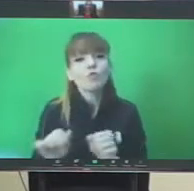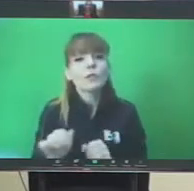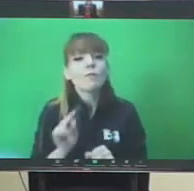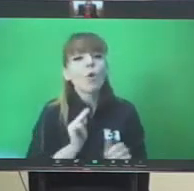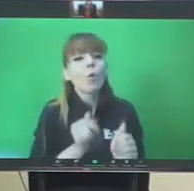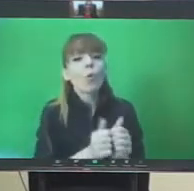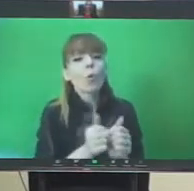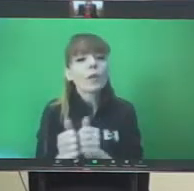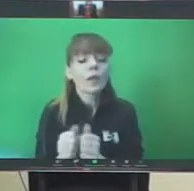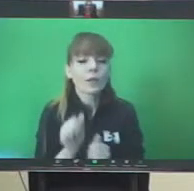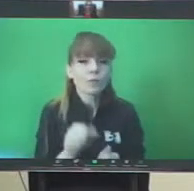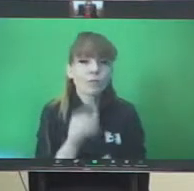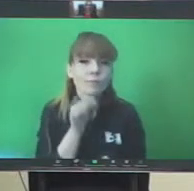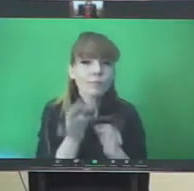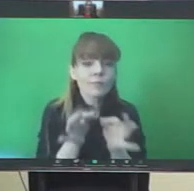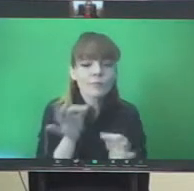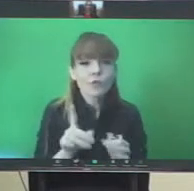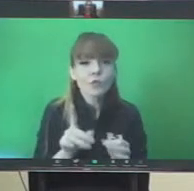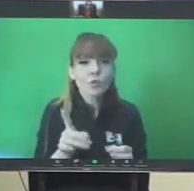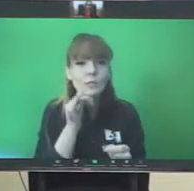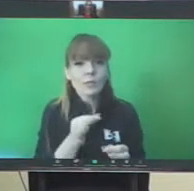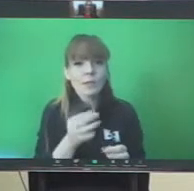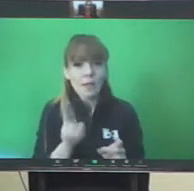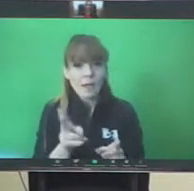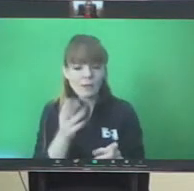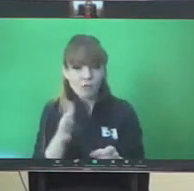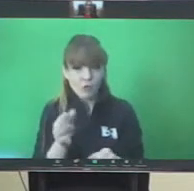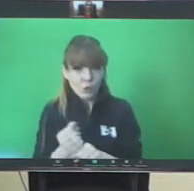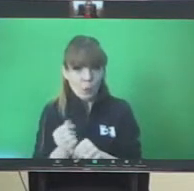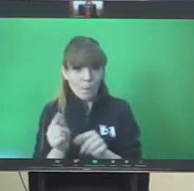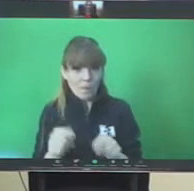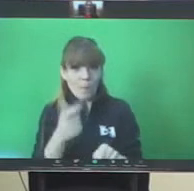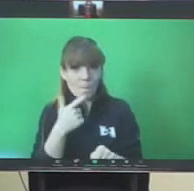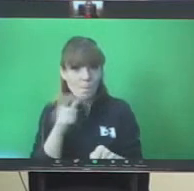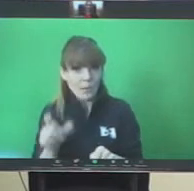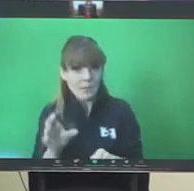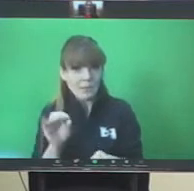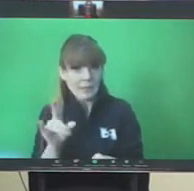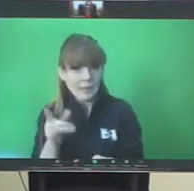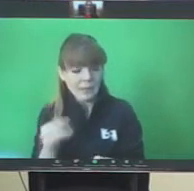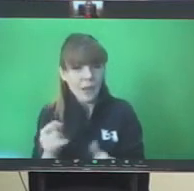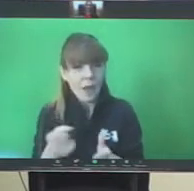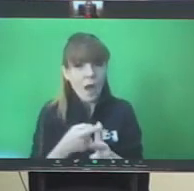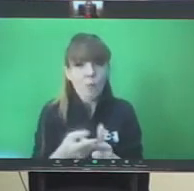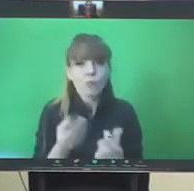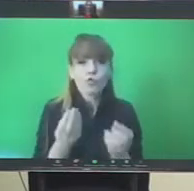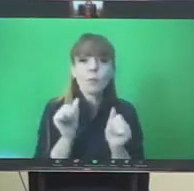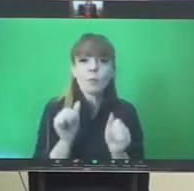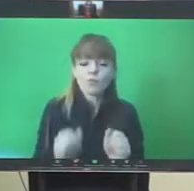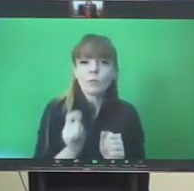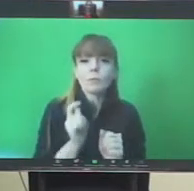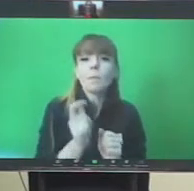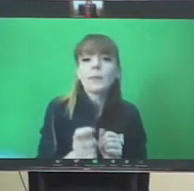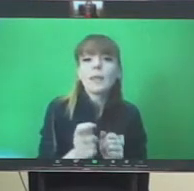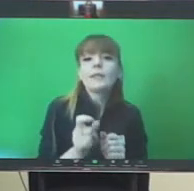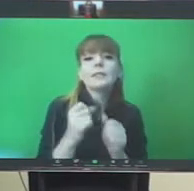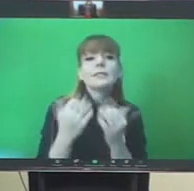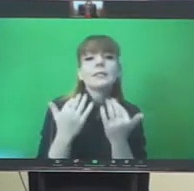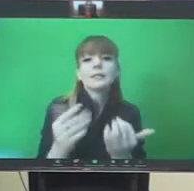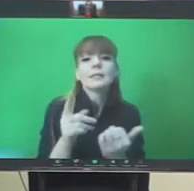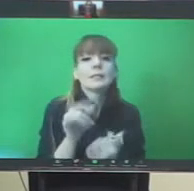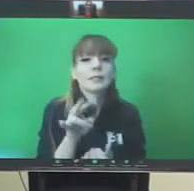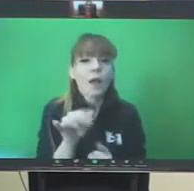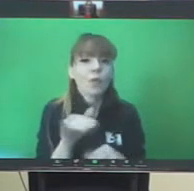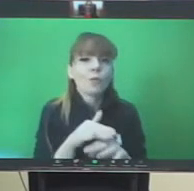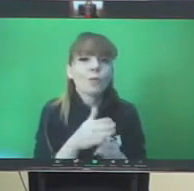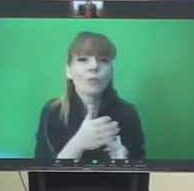the panelists would comment on what you have heard, as Mr. Serhiy has done, or we may invite questions from the